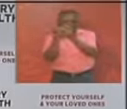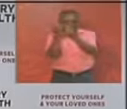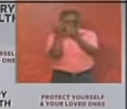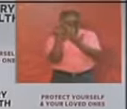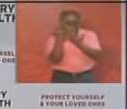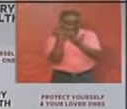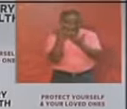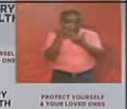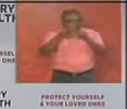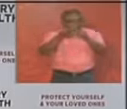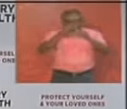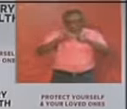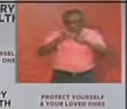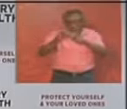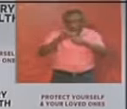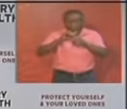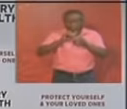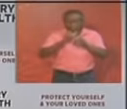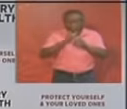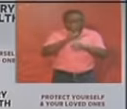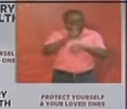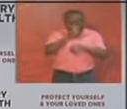appointments for the vaccines